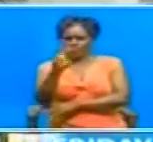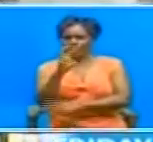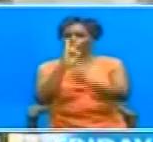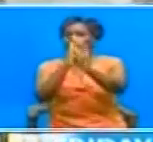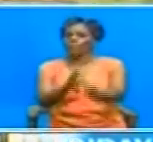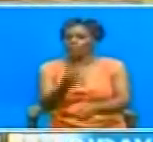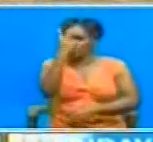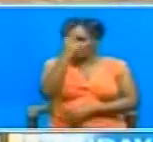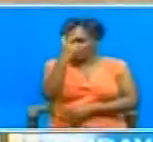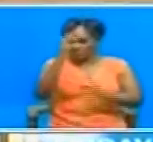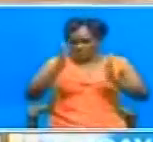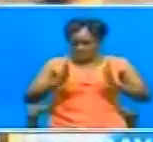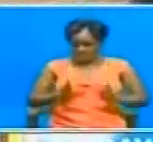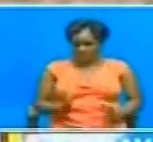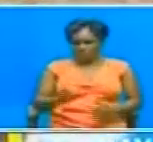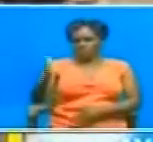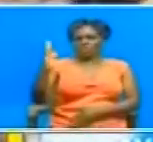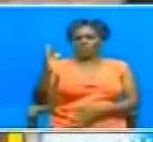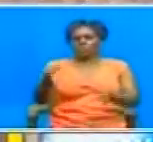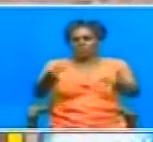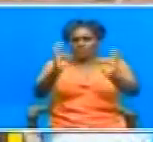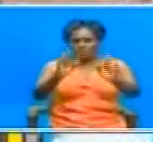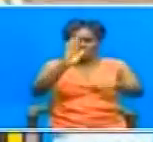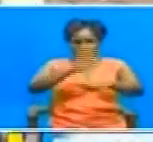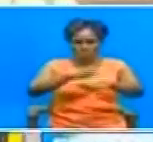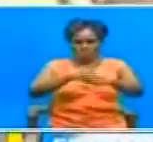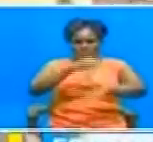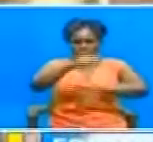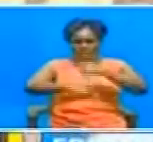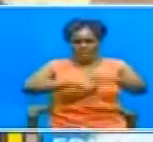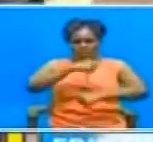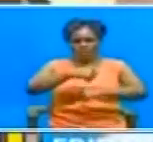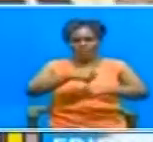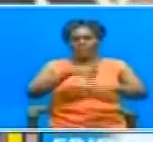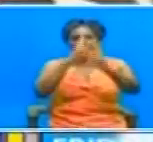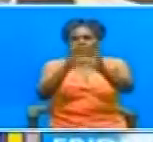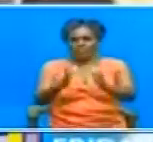report any suspicious persons to security agencies for appropriate action. Patrick Amimo, KTN.